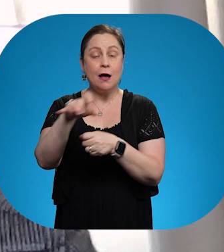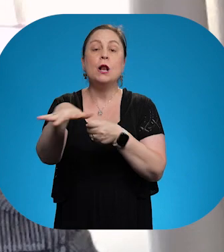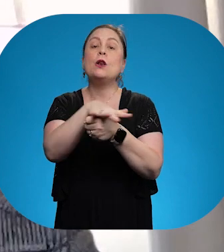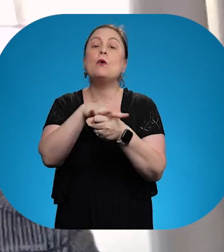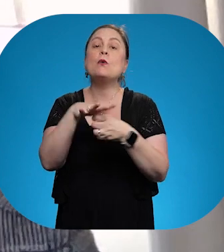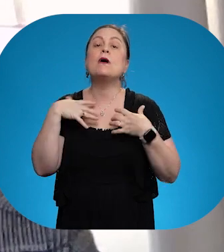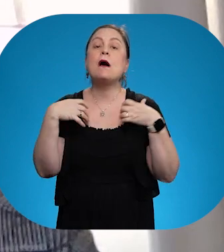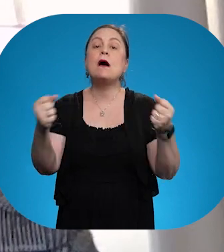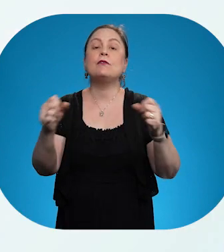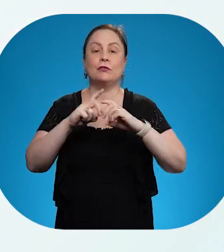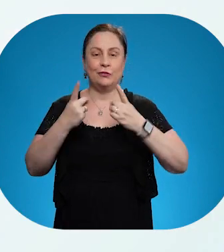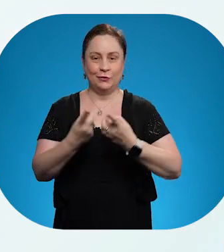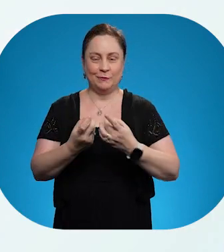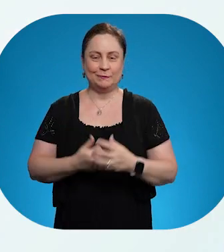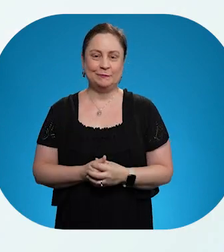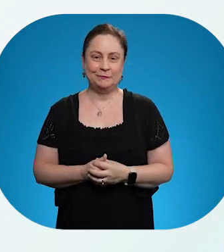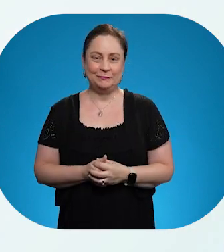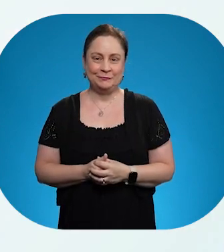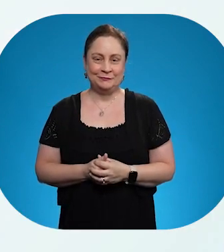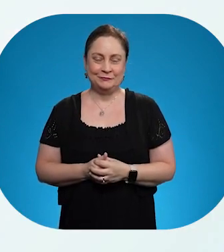health departments.